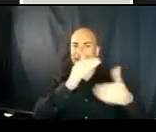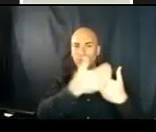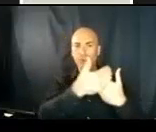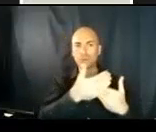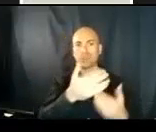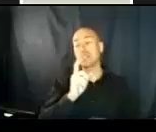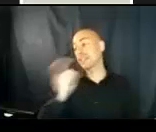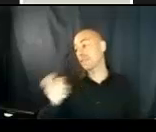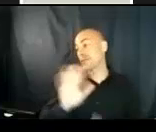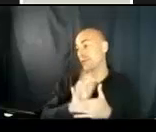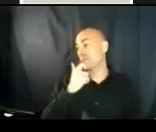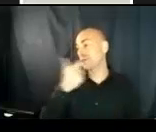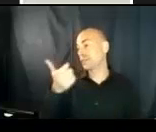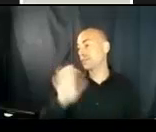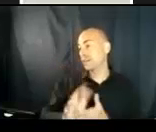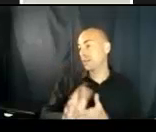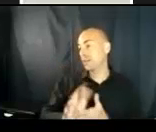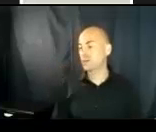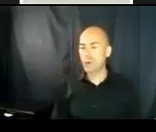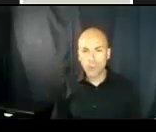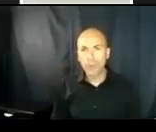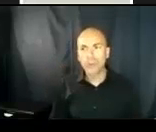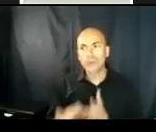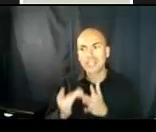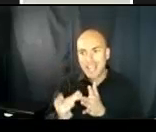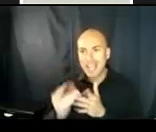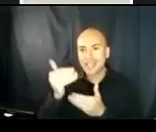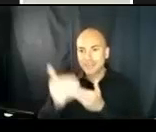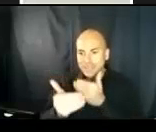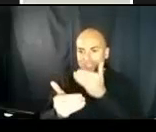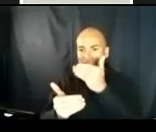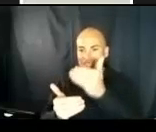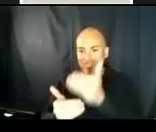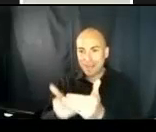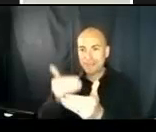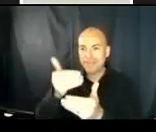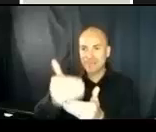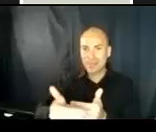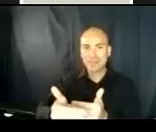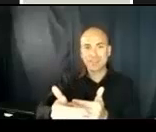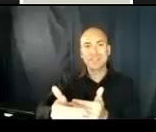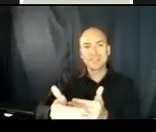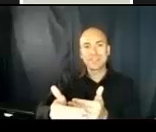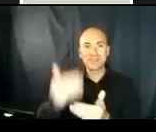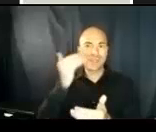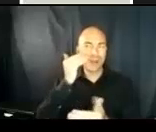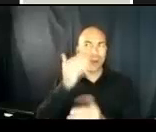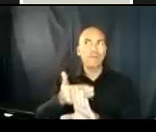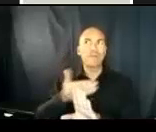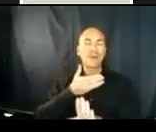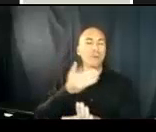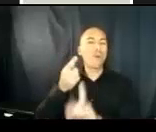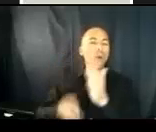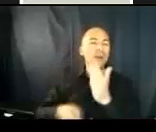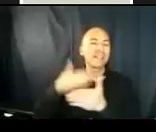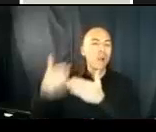go, right? You absolutely guide them through the process and guide them through the outcome. So this is something that, again, I